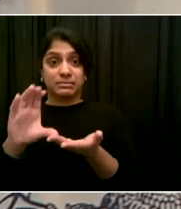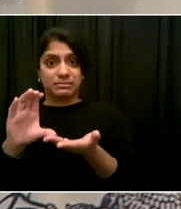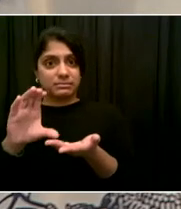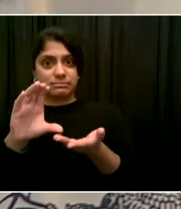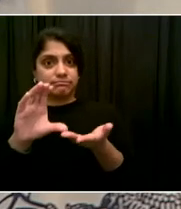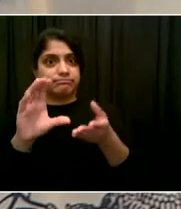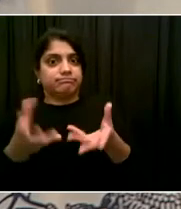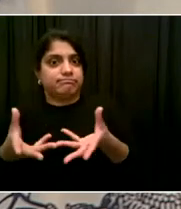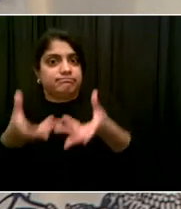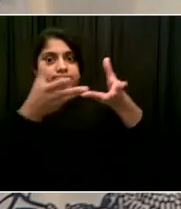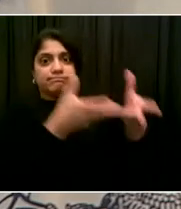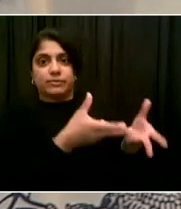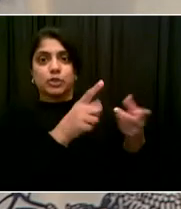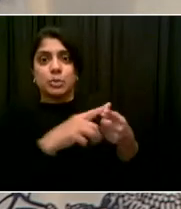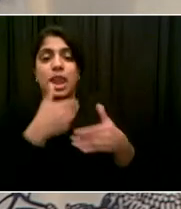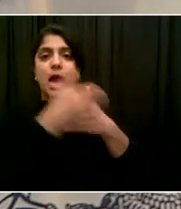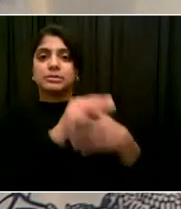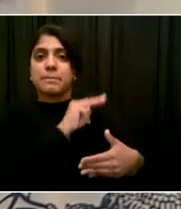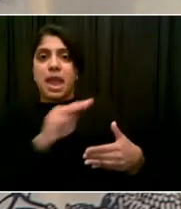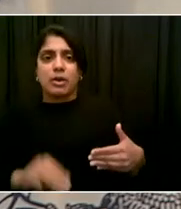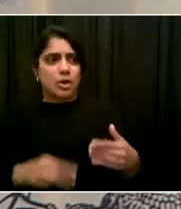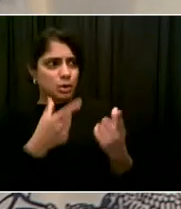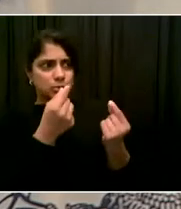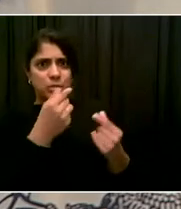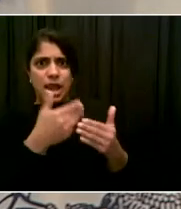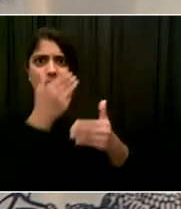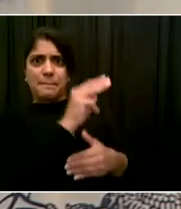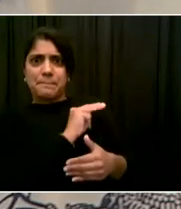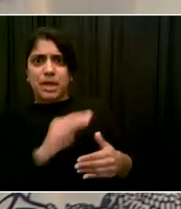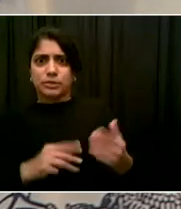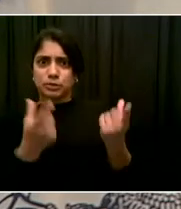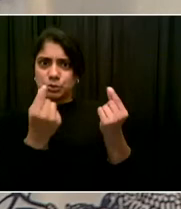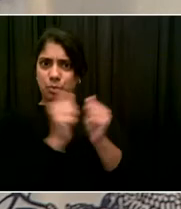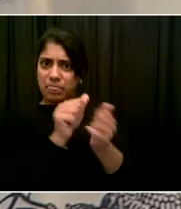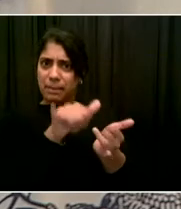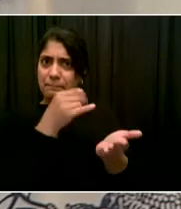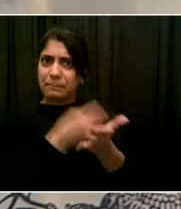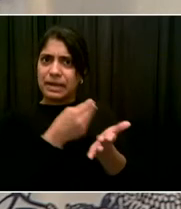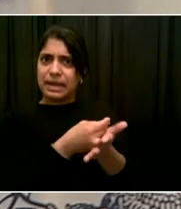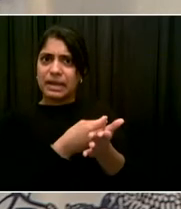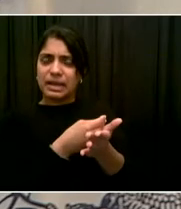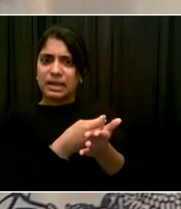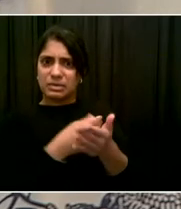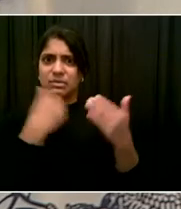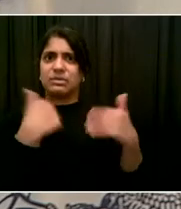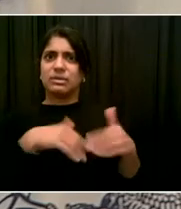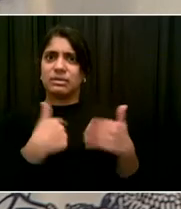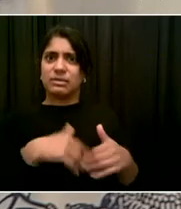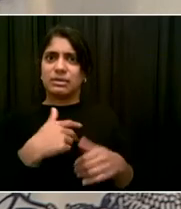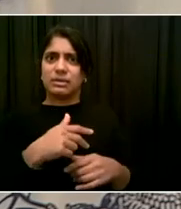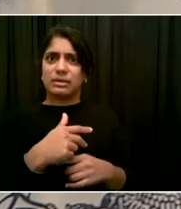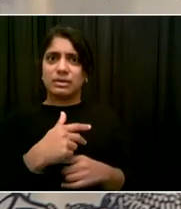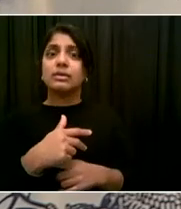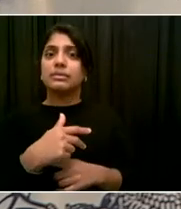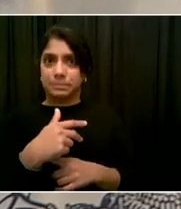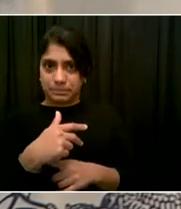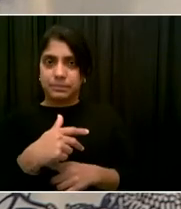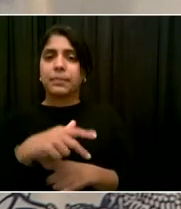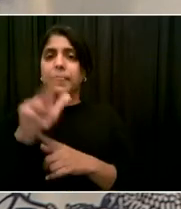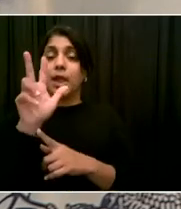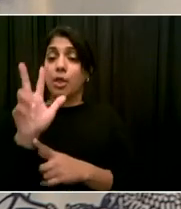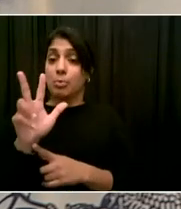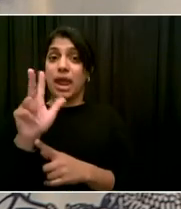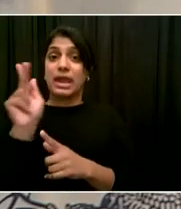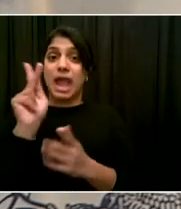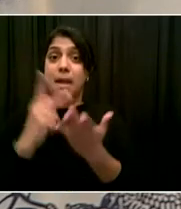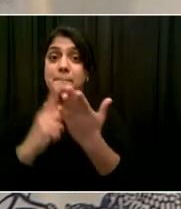about pre-K and 3K, for example, these were absolutely necessary for the children and families of this city and for our future. If